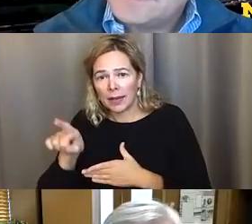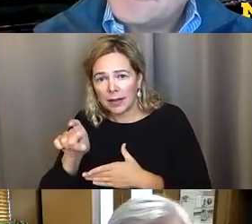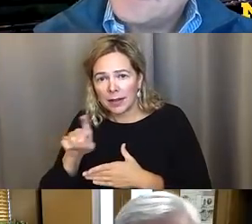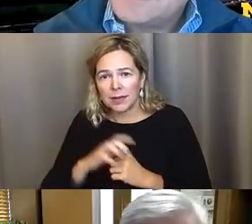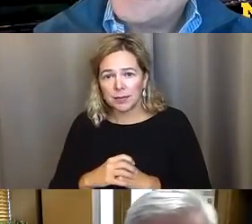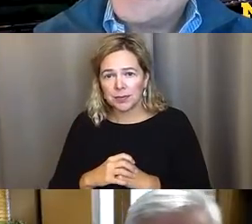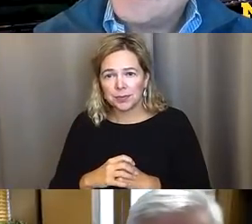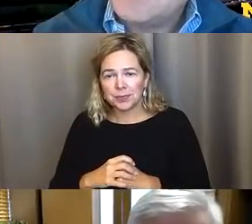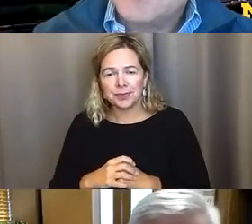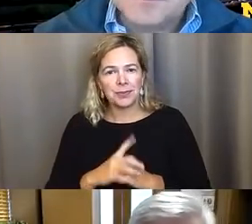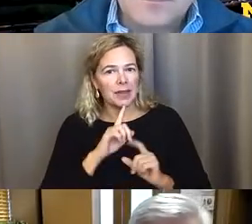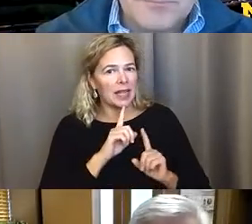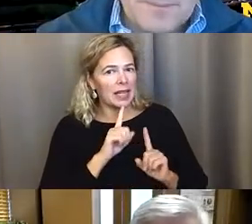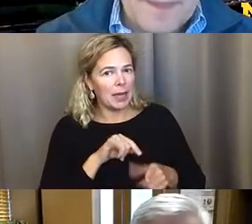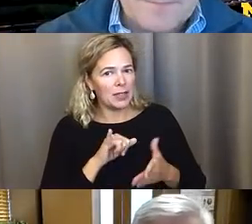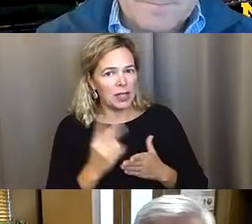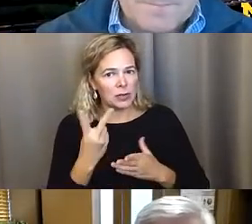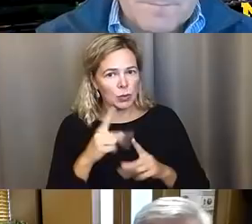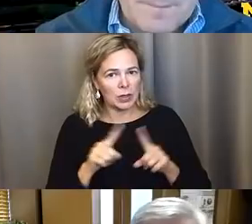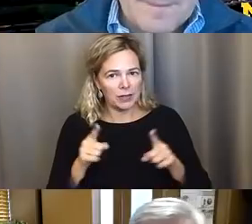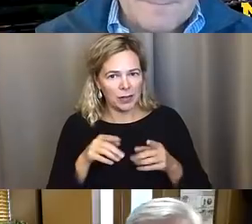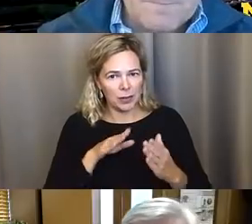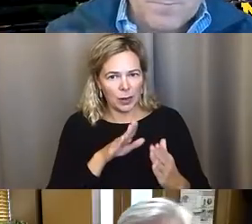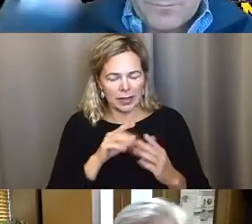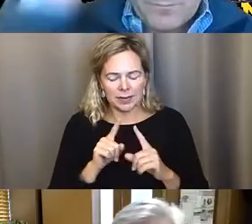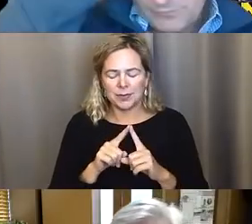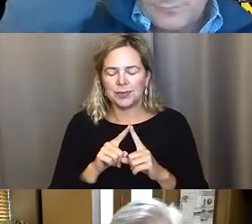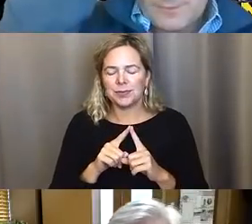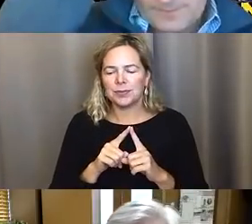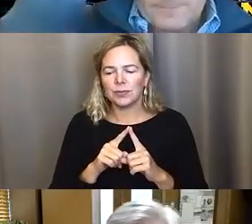Let me answer that in two different ways. I